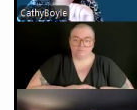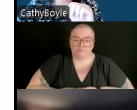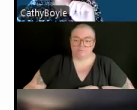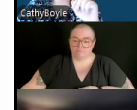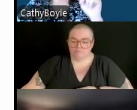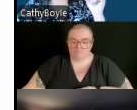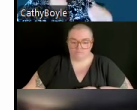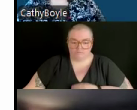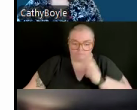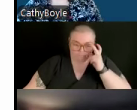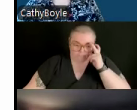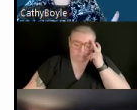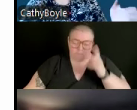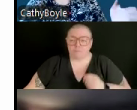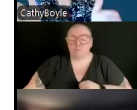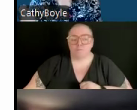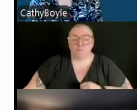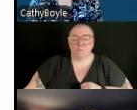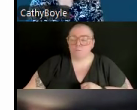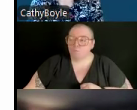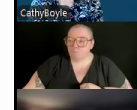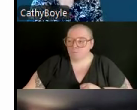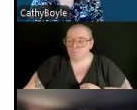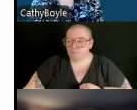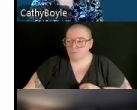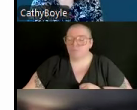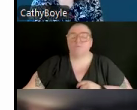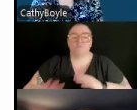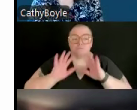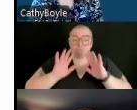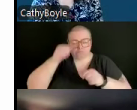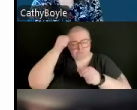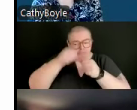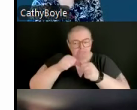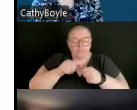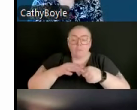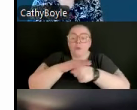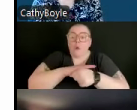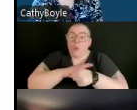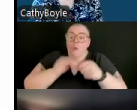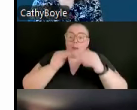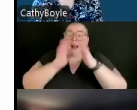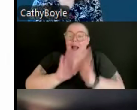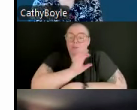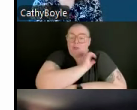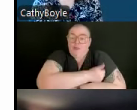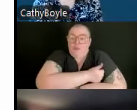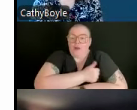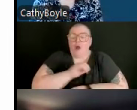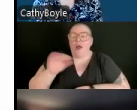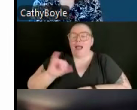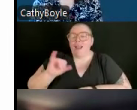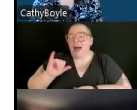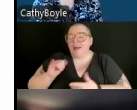A couple of things to remember. Local housing authorities are like fast food menus or fast food